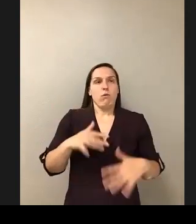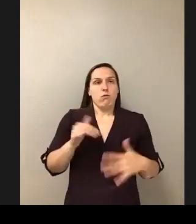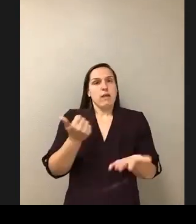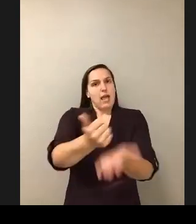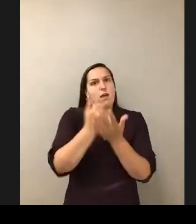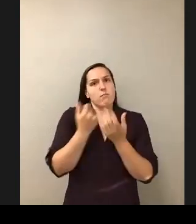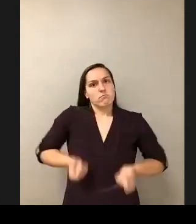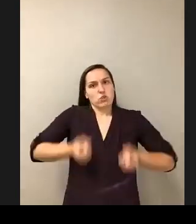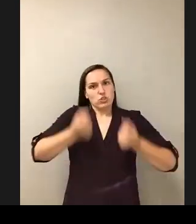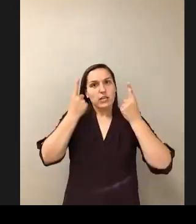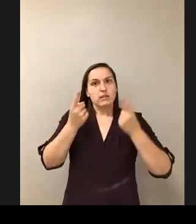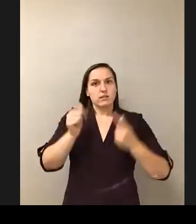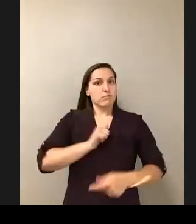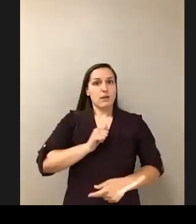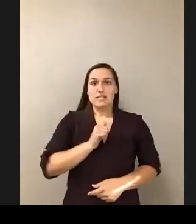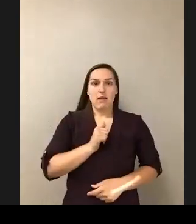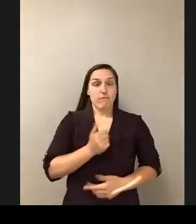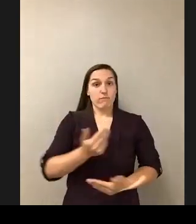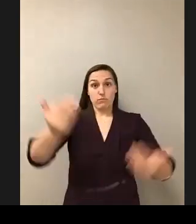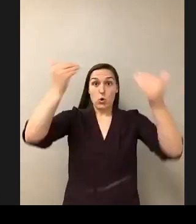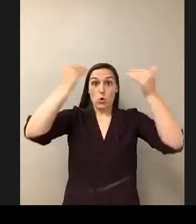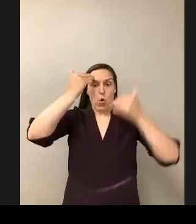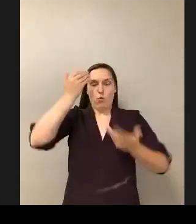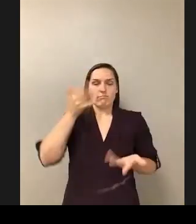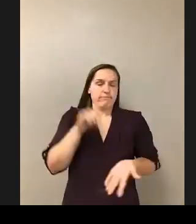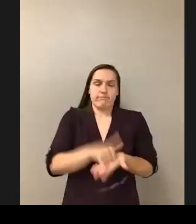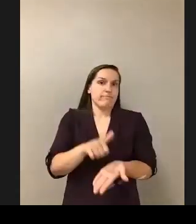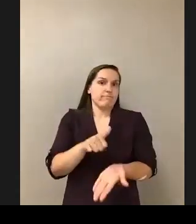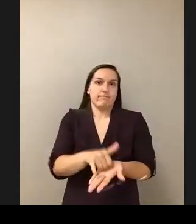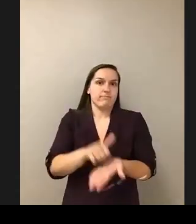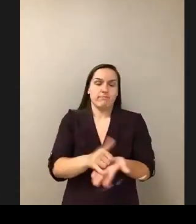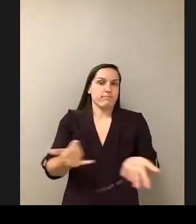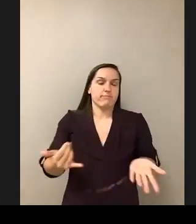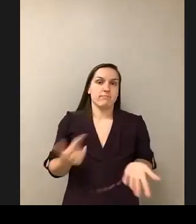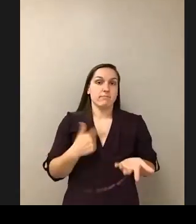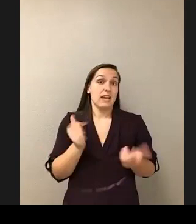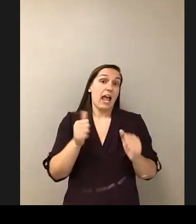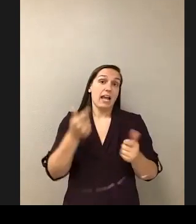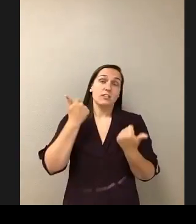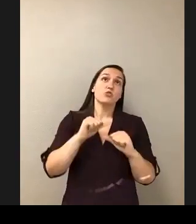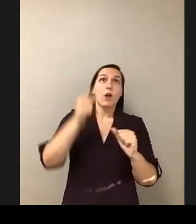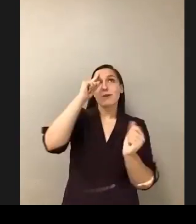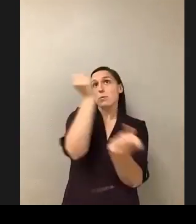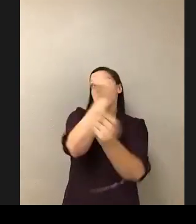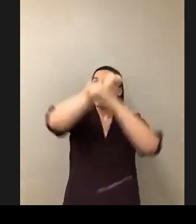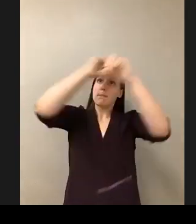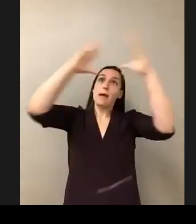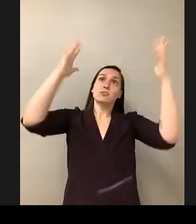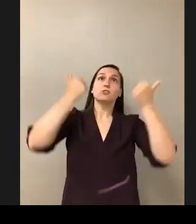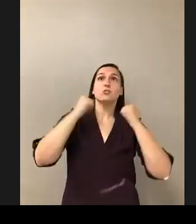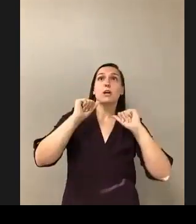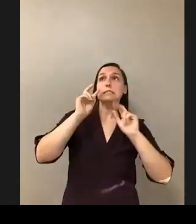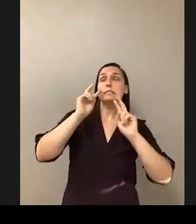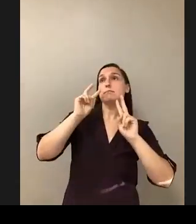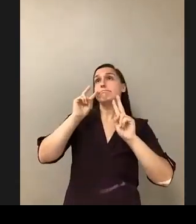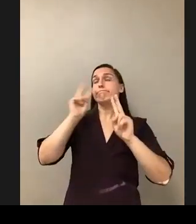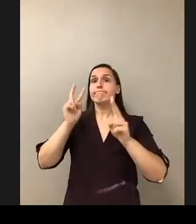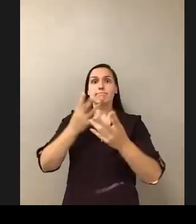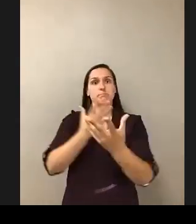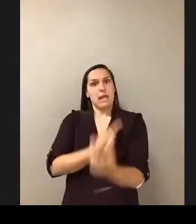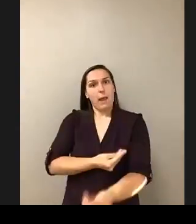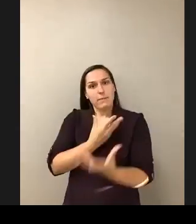But I can't know. I can only, you know, try to imagine and try to exude as much empathy as